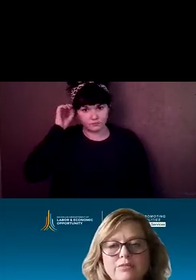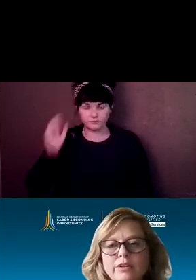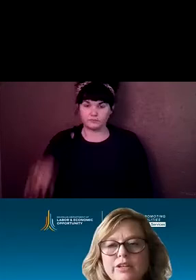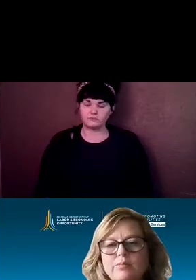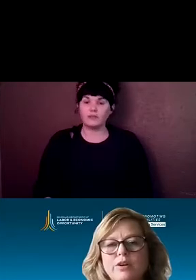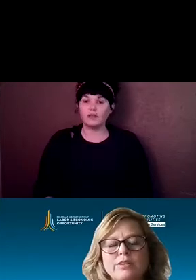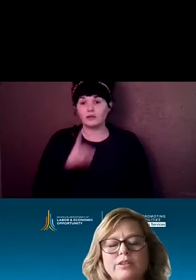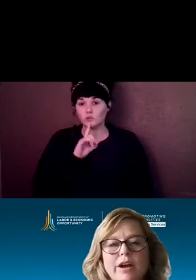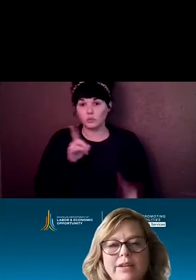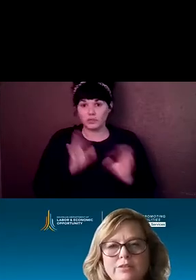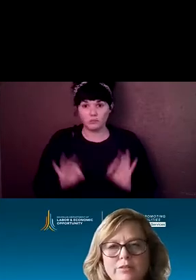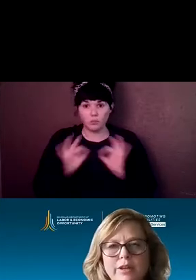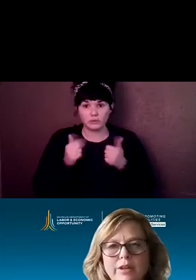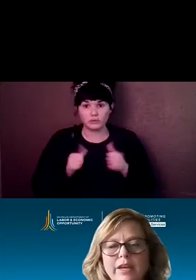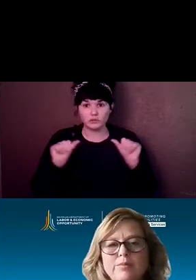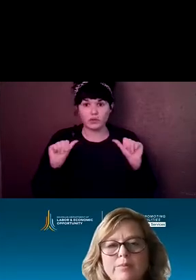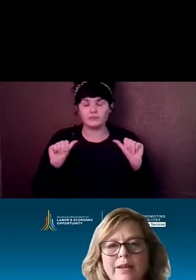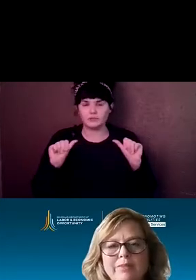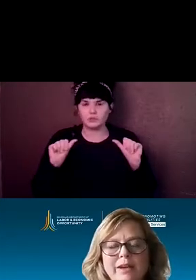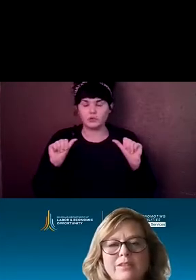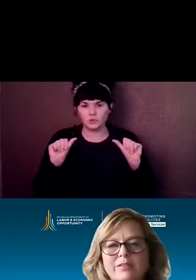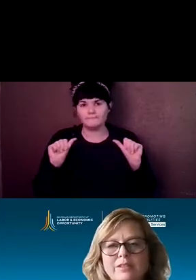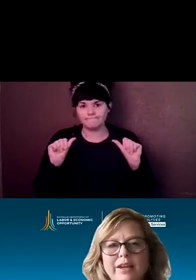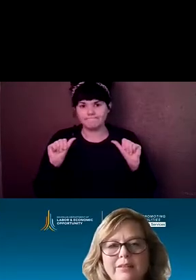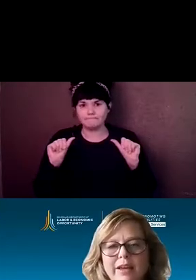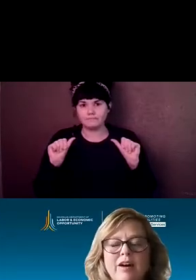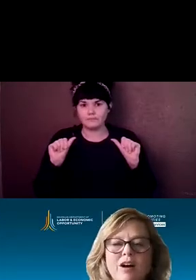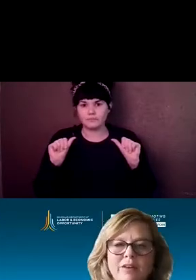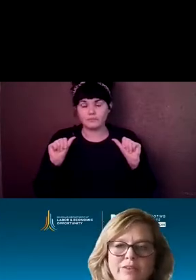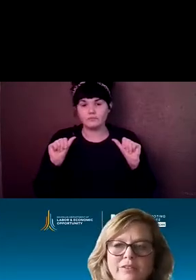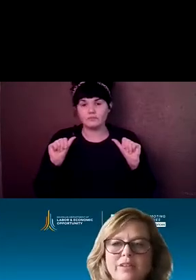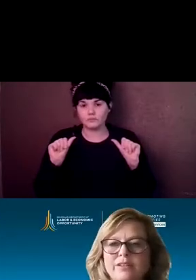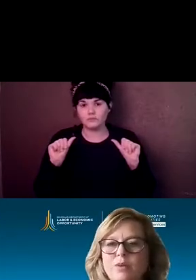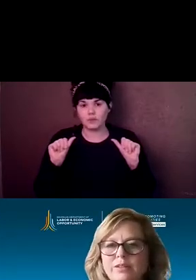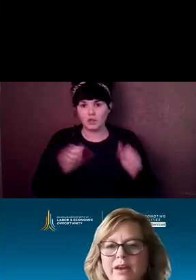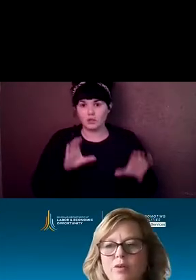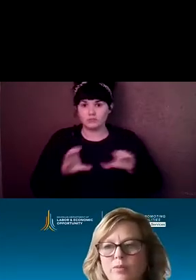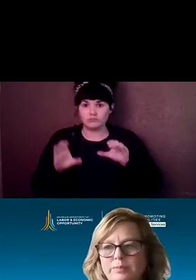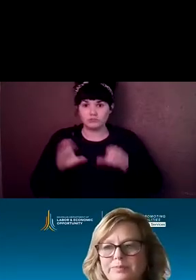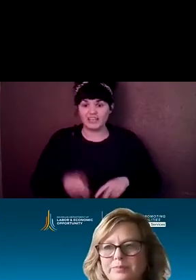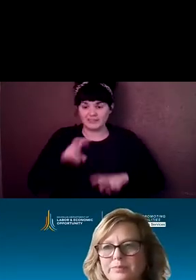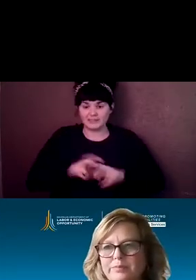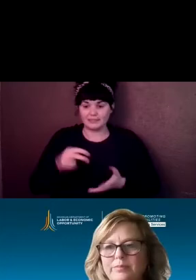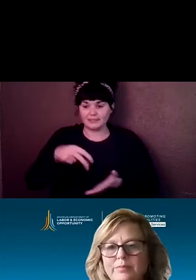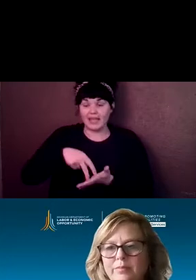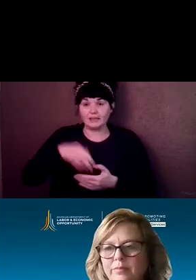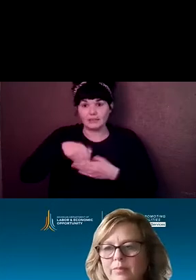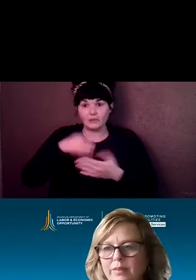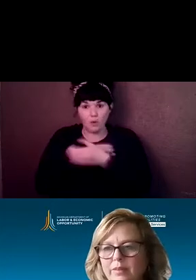it's really important to try to implement that sit stand at office as well as at home.